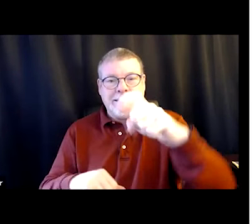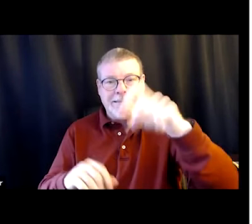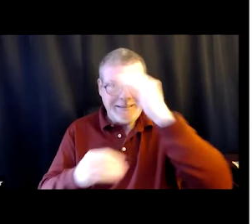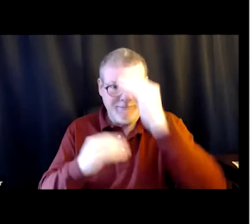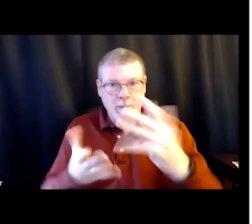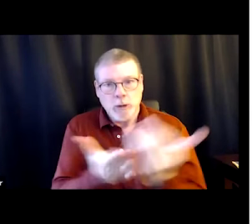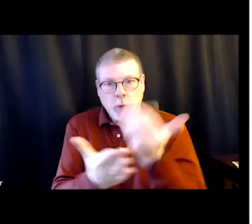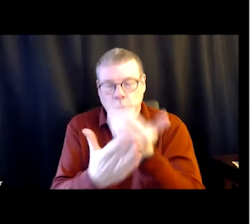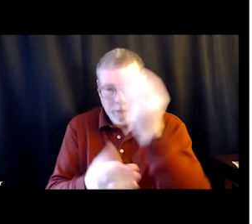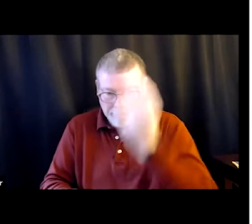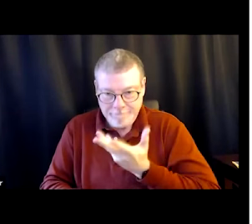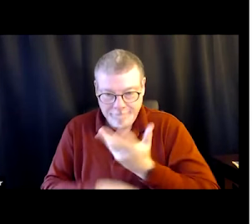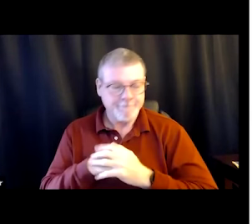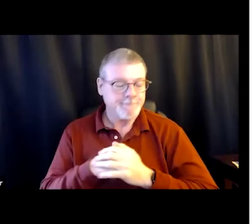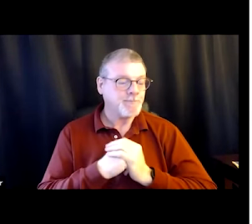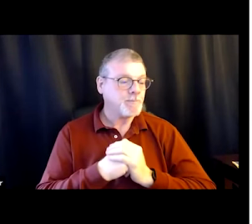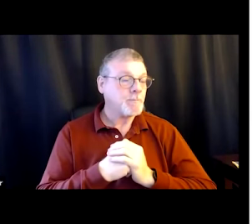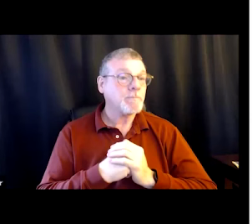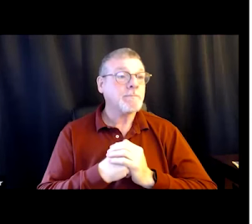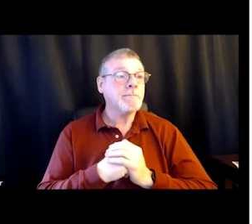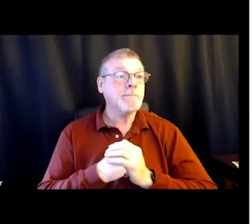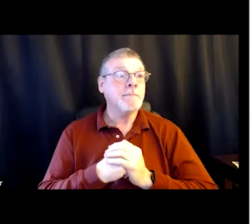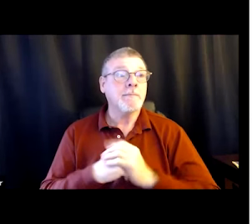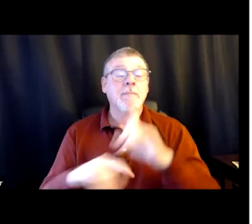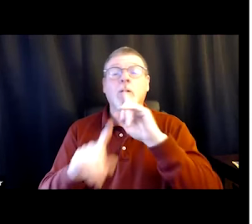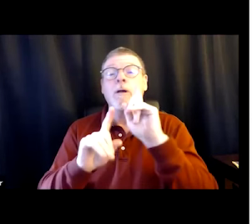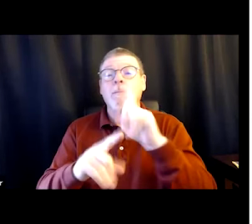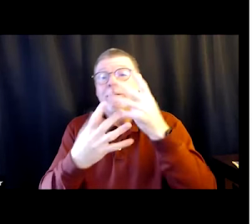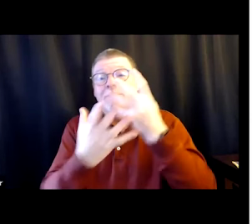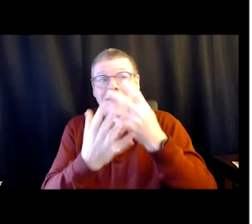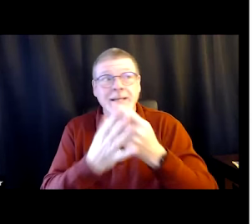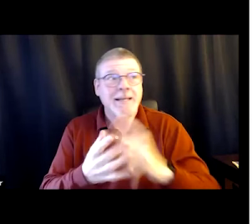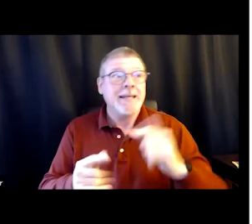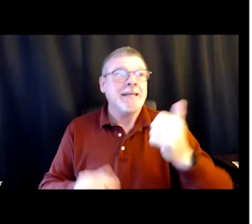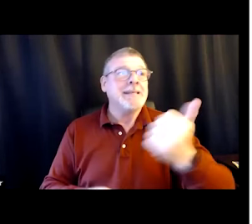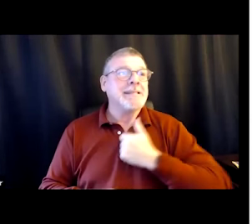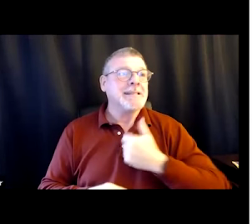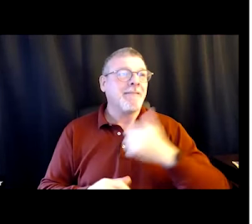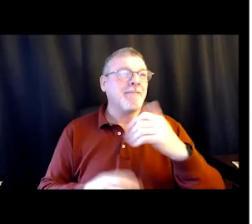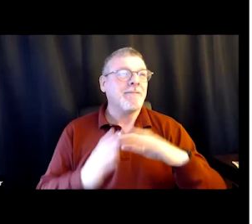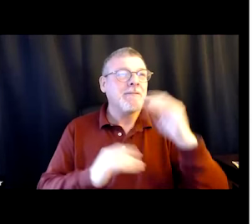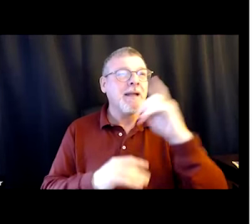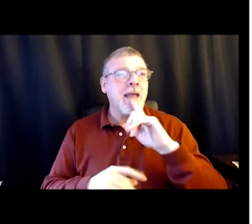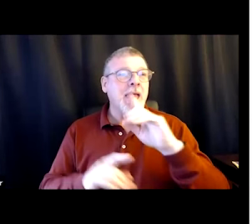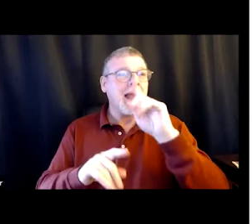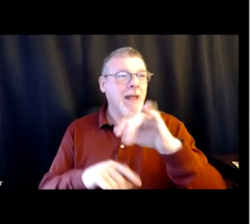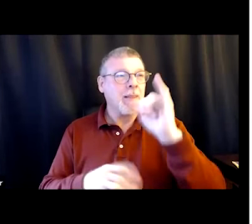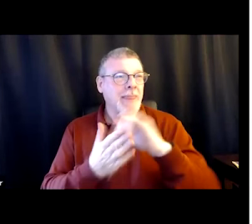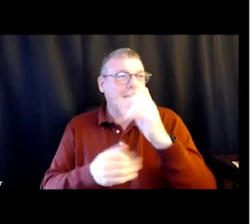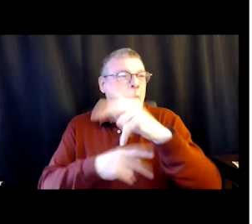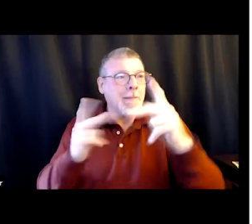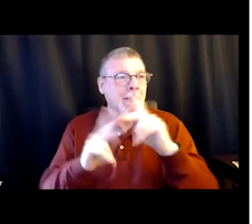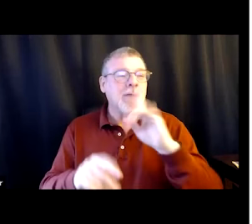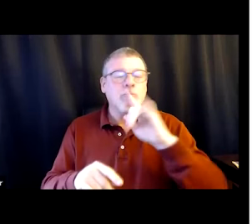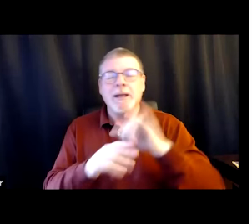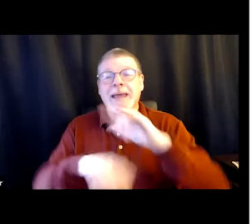Additional supports in the incarceration period include chronic disease self-management approaches. This is a national effort. We've seen this kind